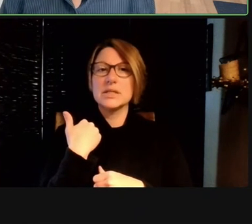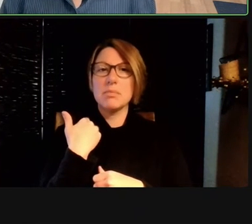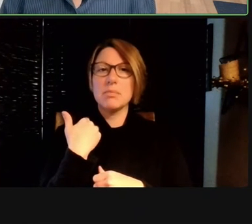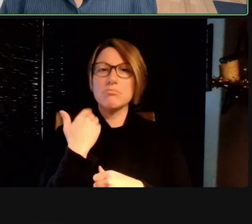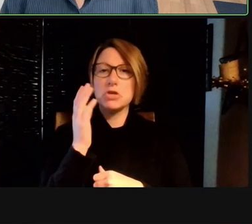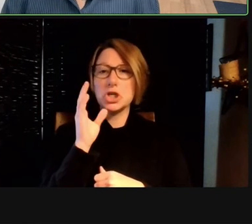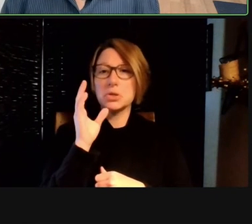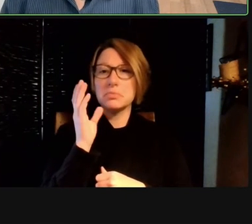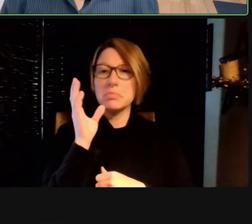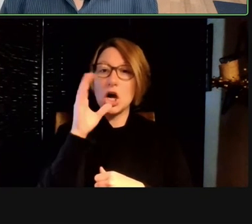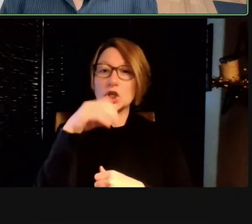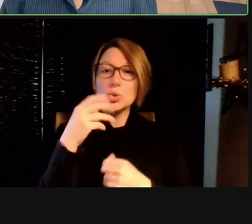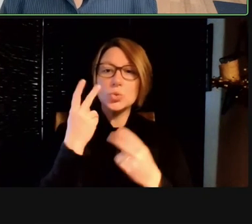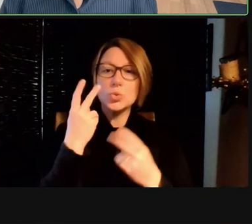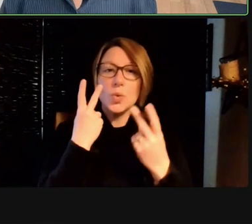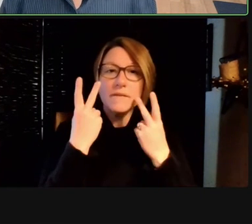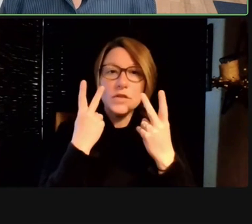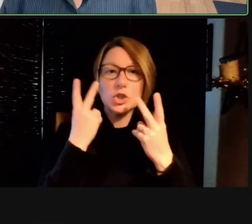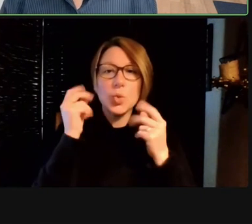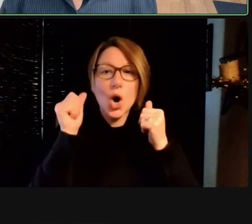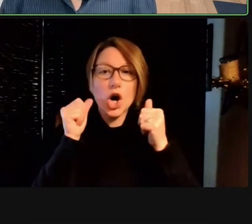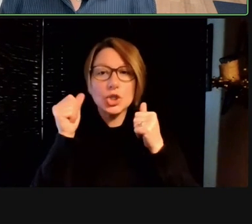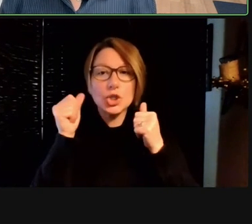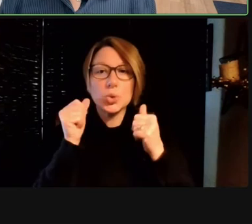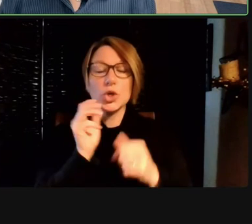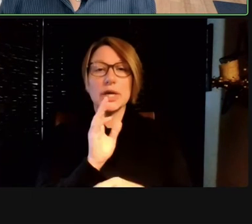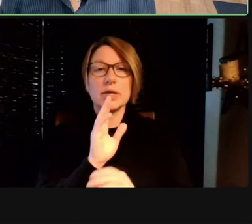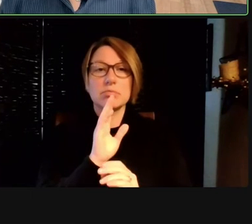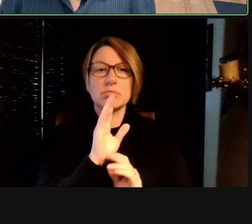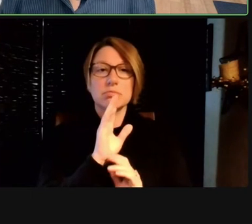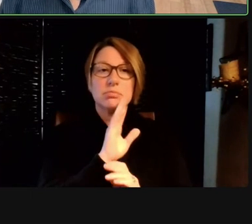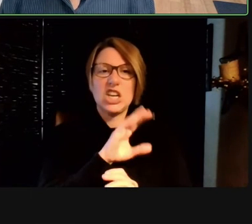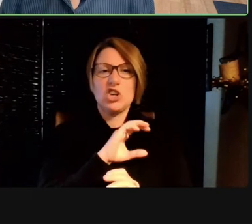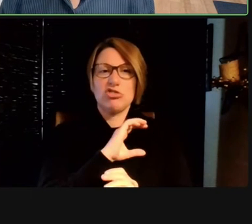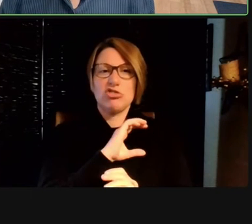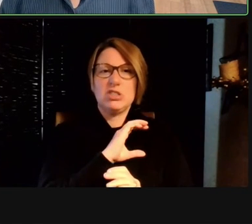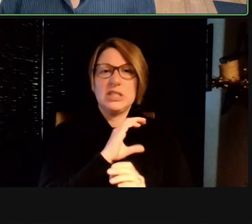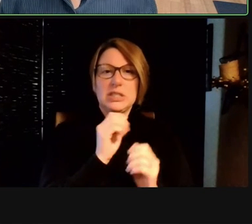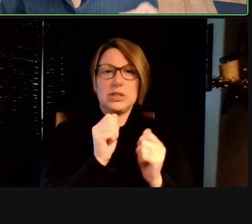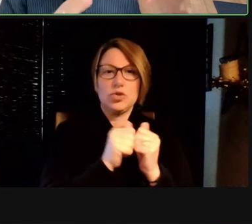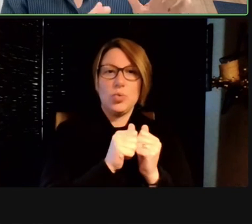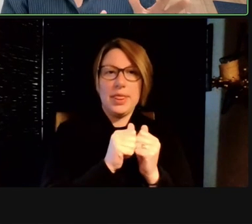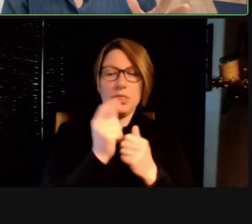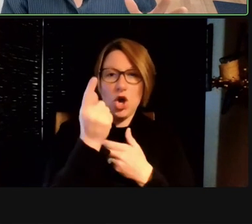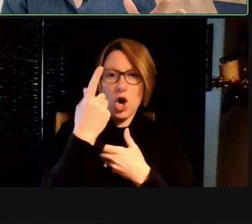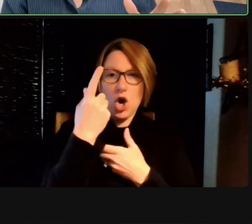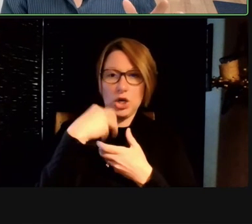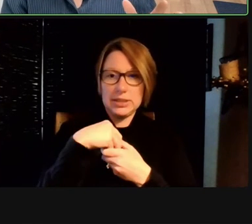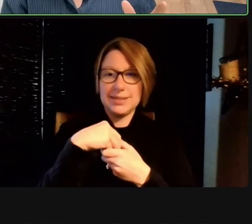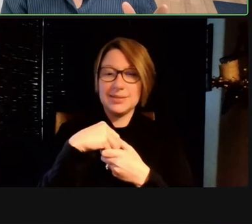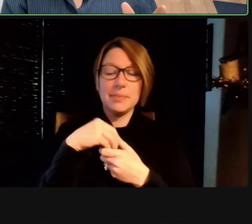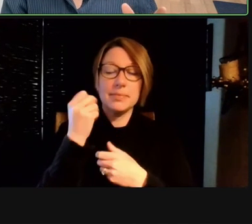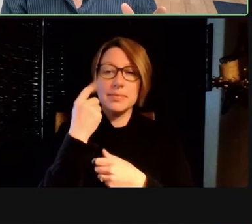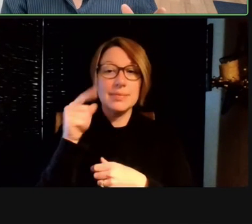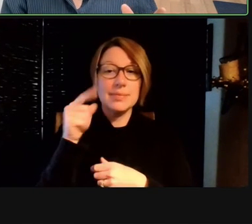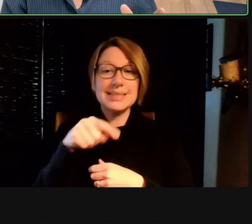characteristics that you see with autism. Now, these are not from the medical diagnosis manual,